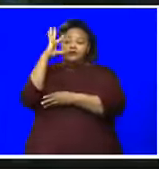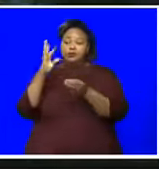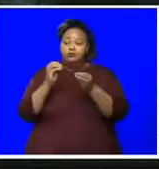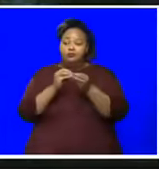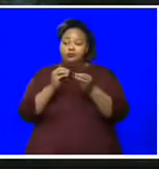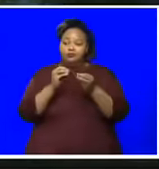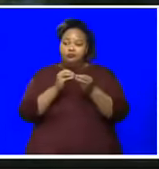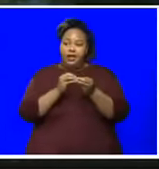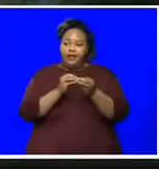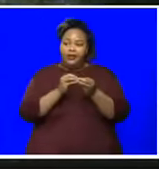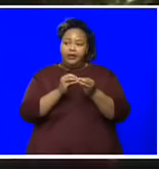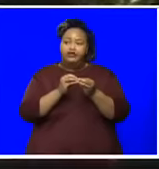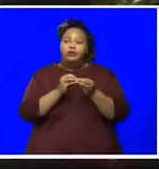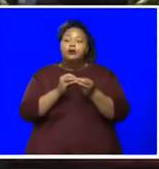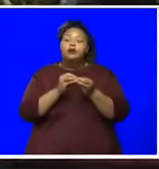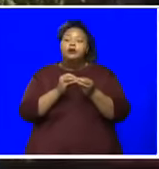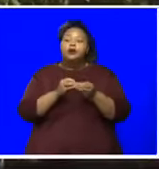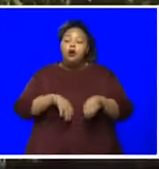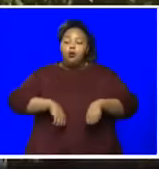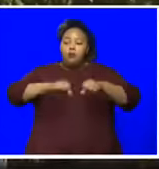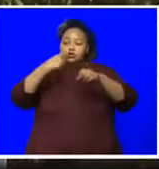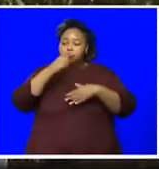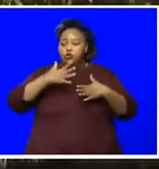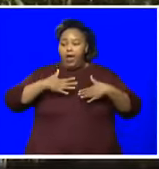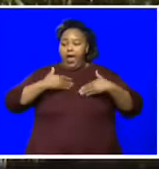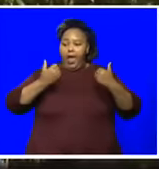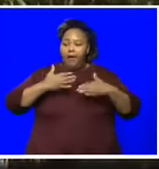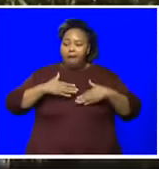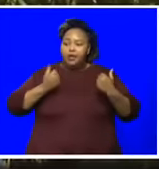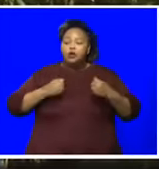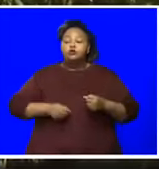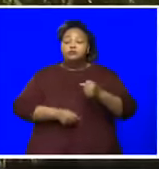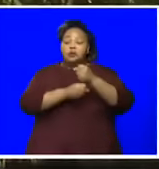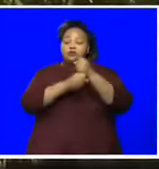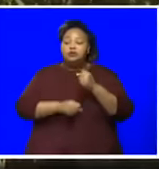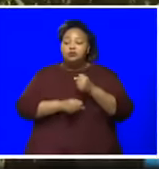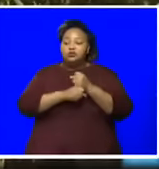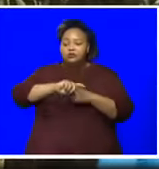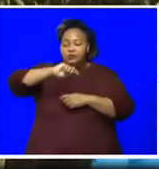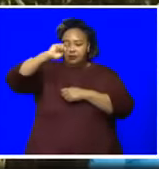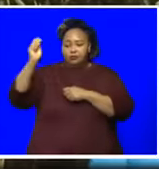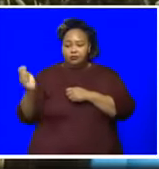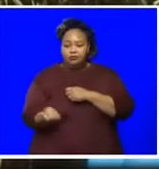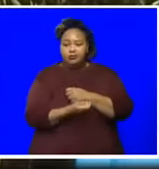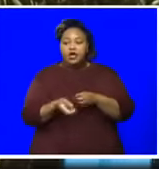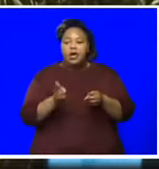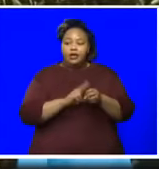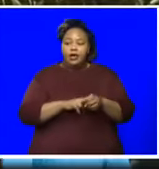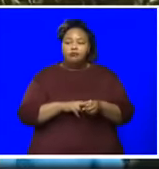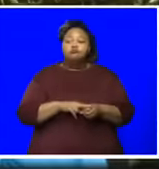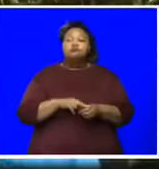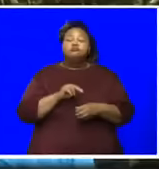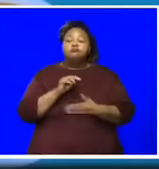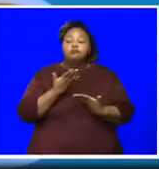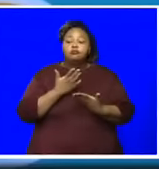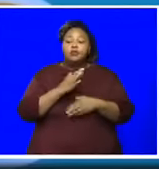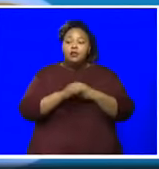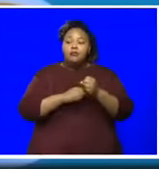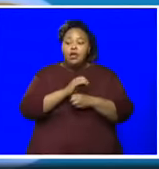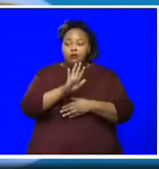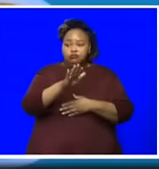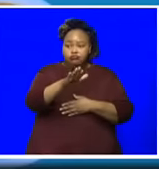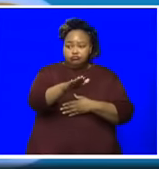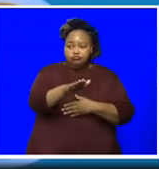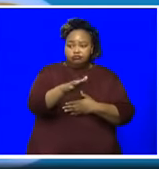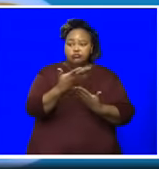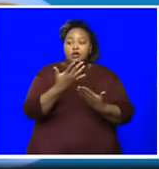bayajabula ke ukuthi imbanza kanye nawo umdlalo weligaluva futhi nangabe kuhambe kahle bathi awuchubeka nokuyisekela lo mdlalo eminyakeni ledawo. FNB has